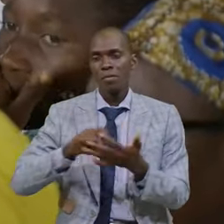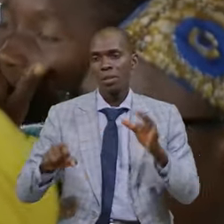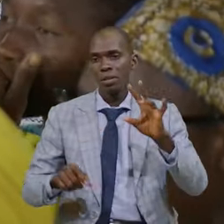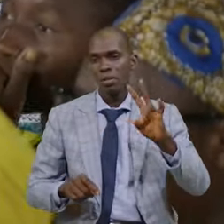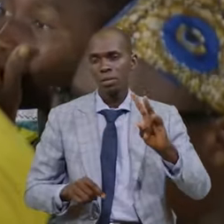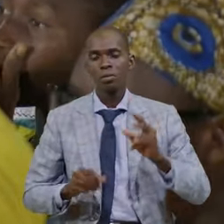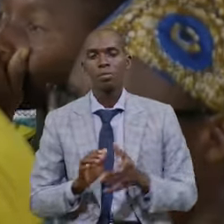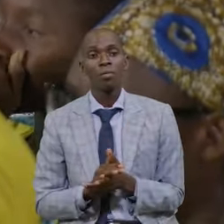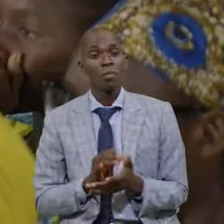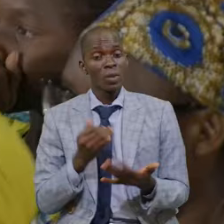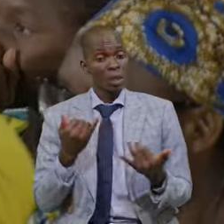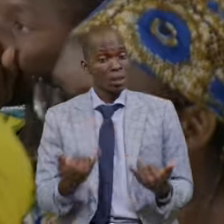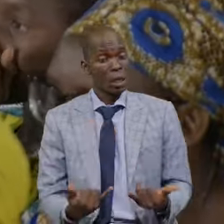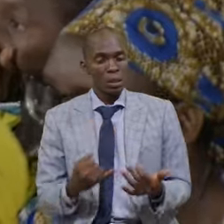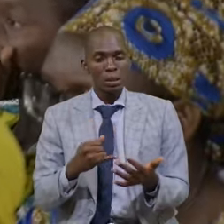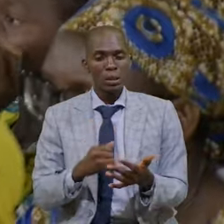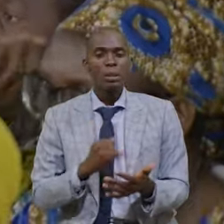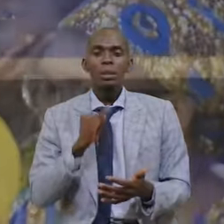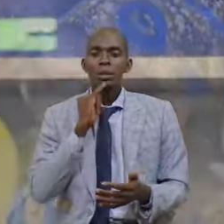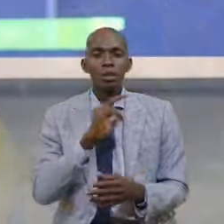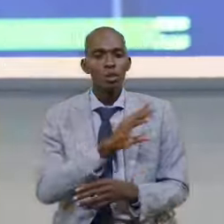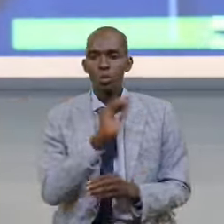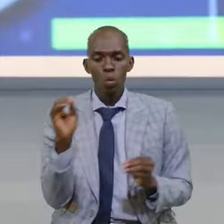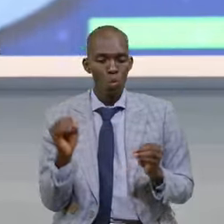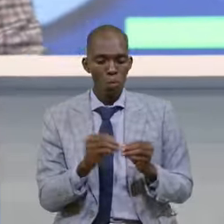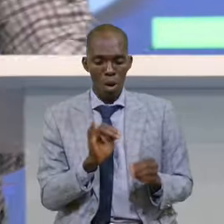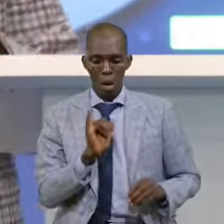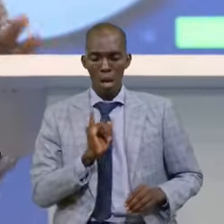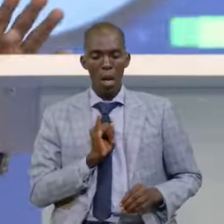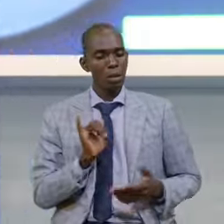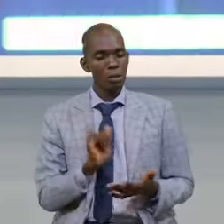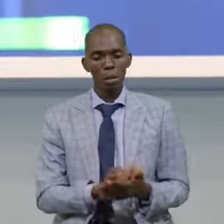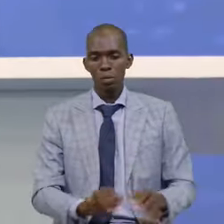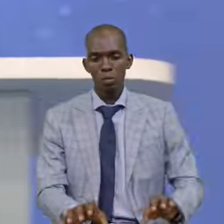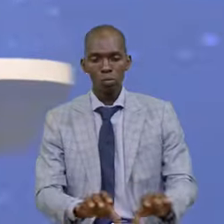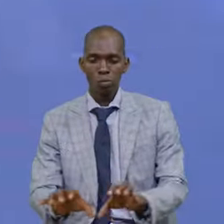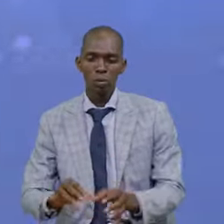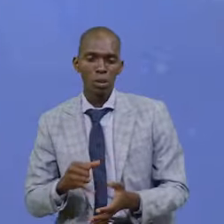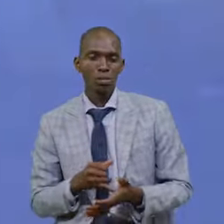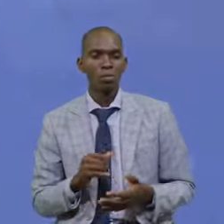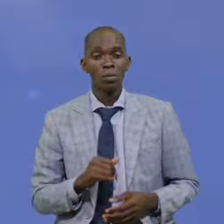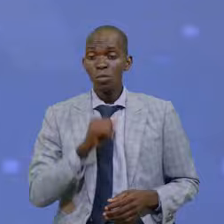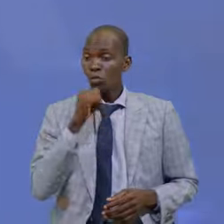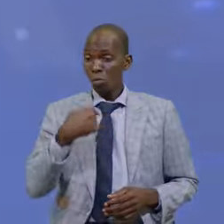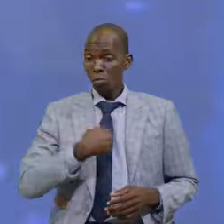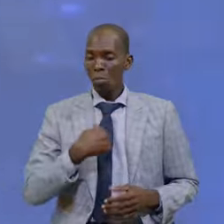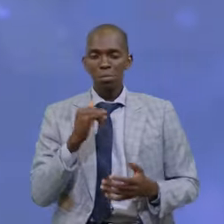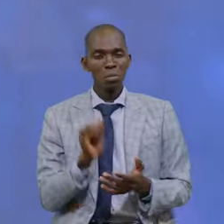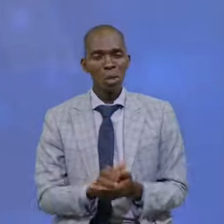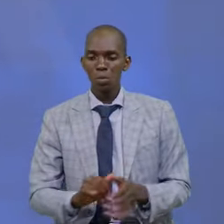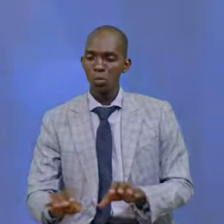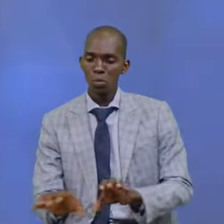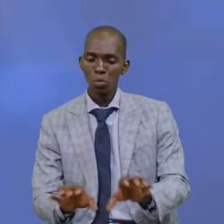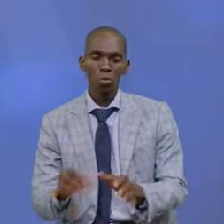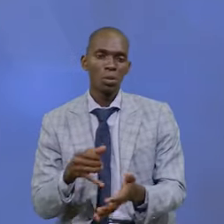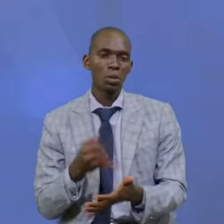no more I that do it. It is no more I that